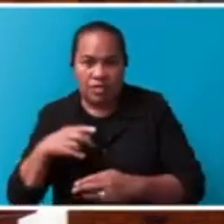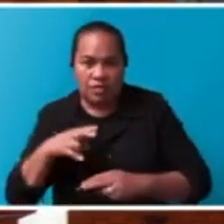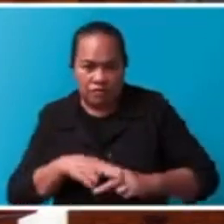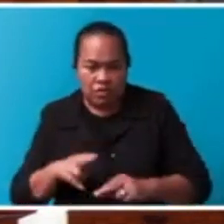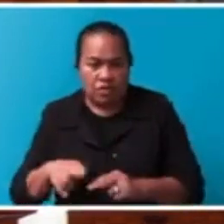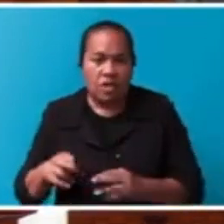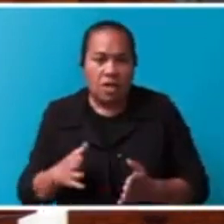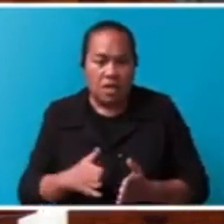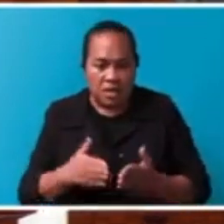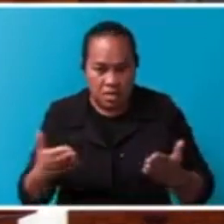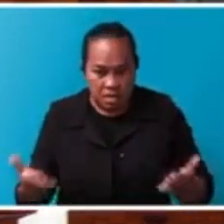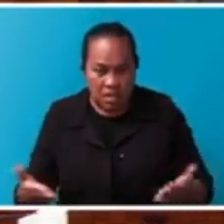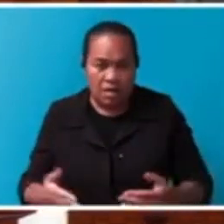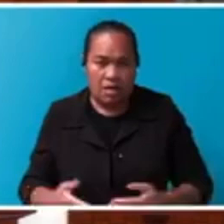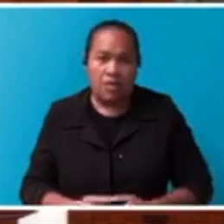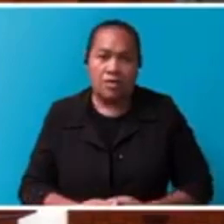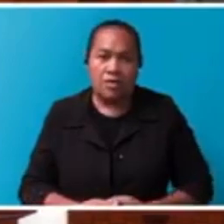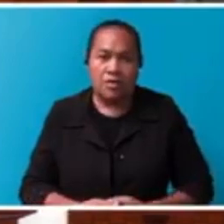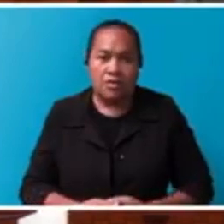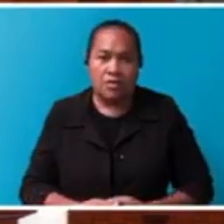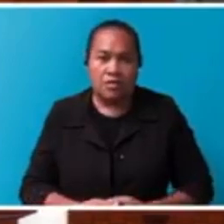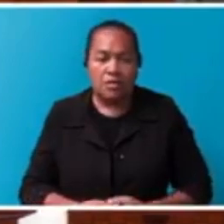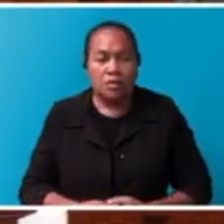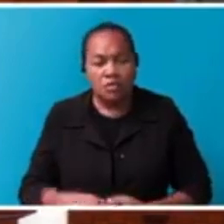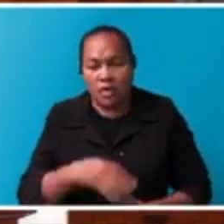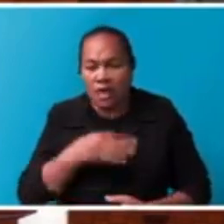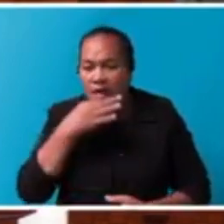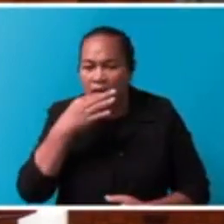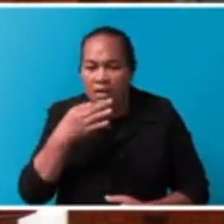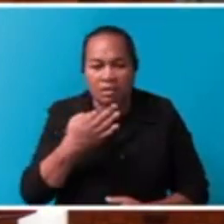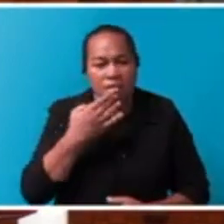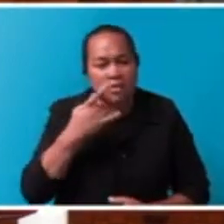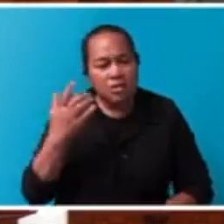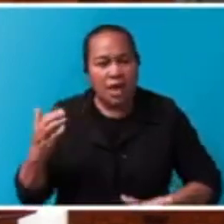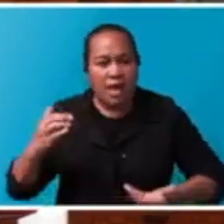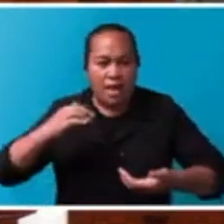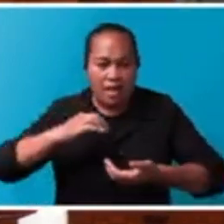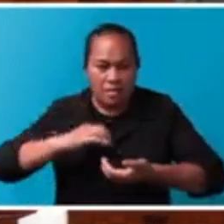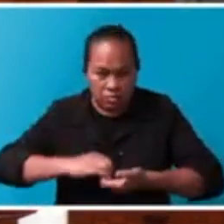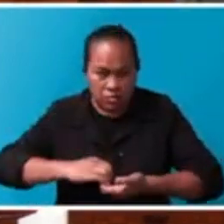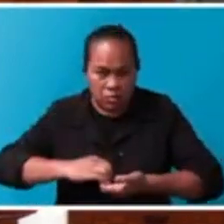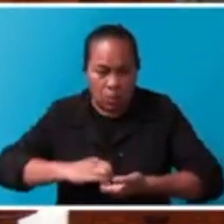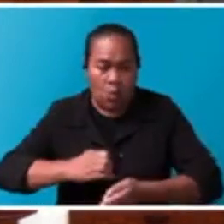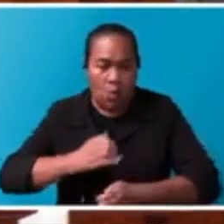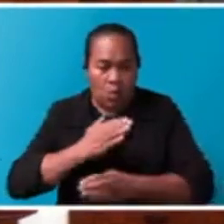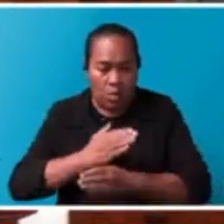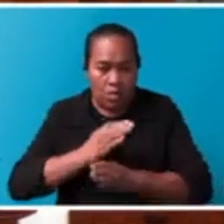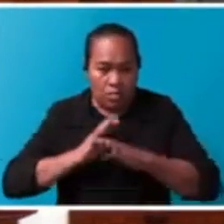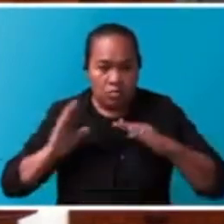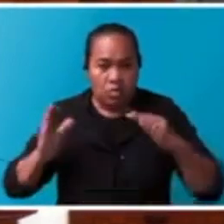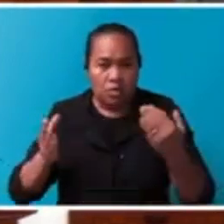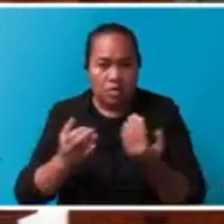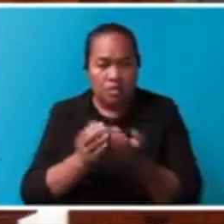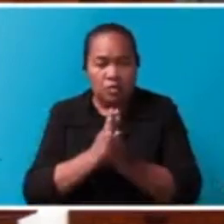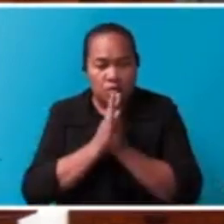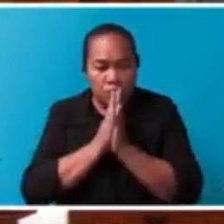tintay. Sabi na kahit sa kina nung tabi taurilinga, nung tamaswaka,